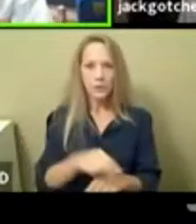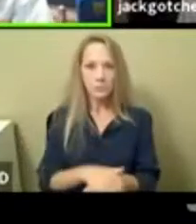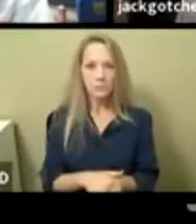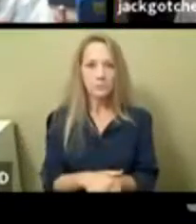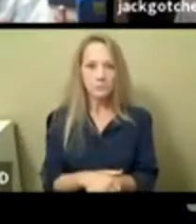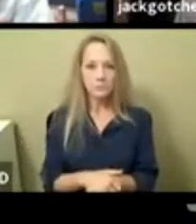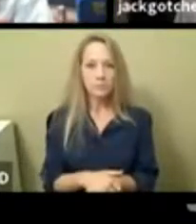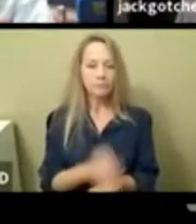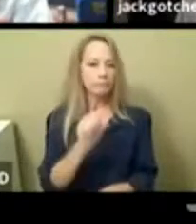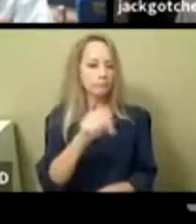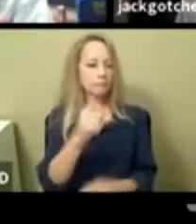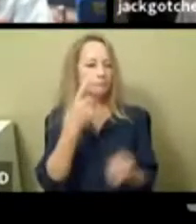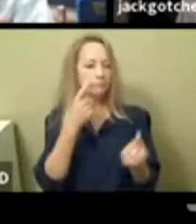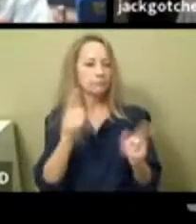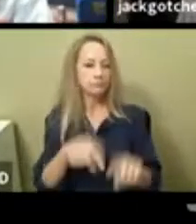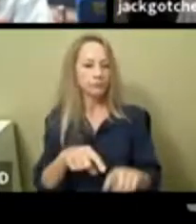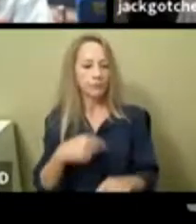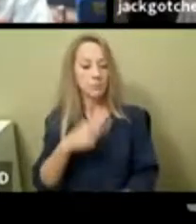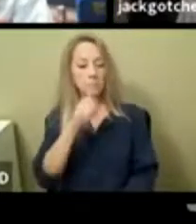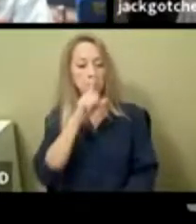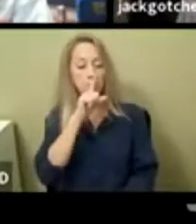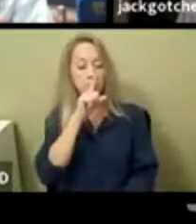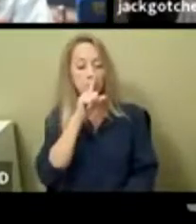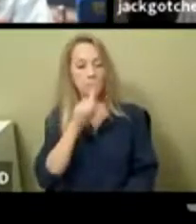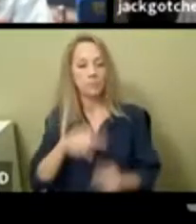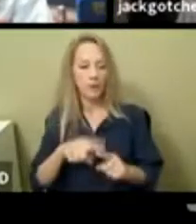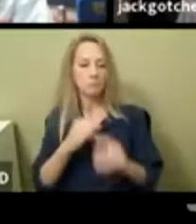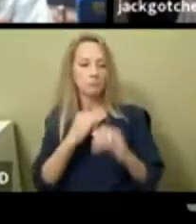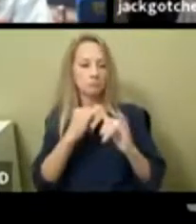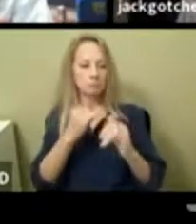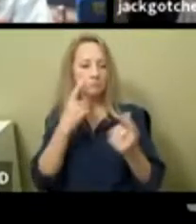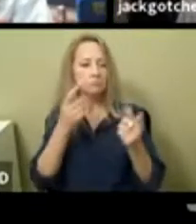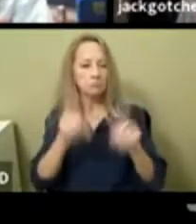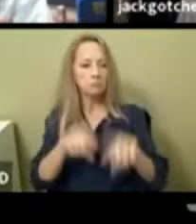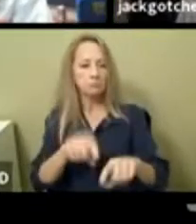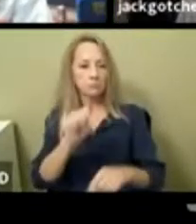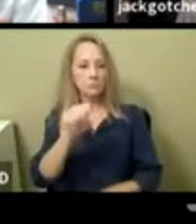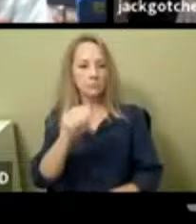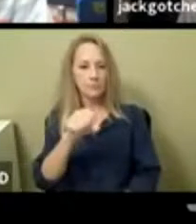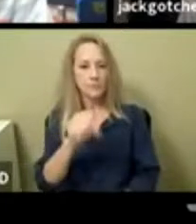I agree. I just didn't weigh in. Figured I wouldn't say the same thing.